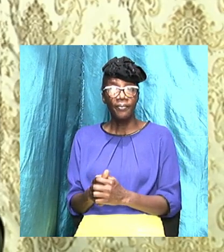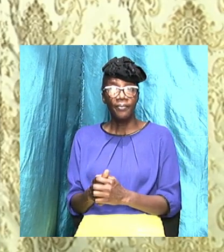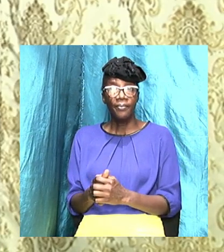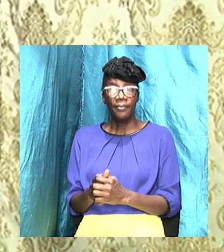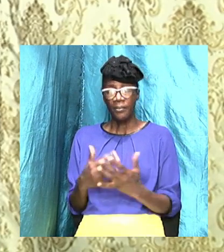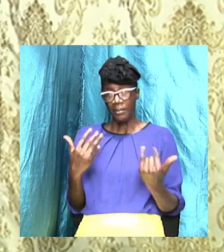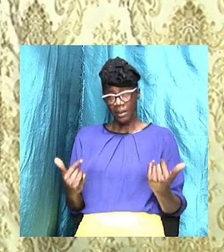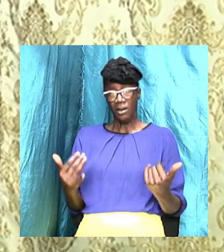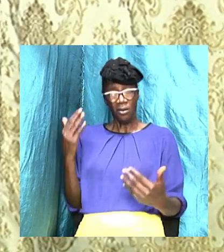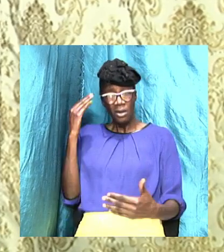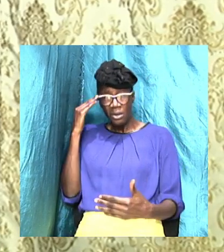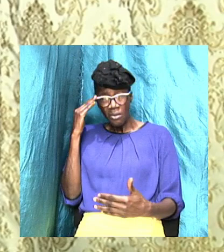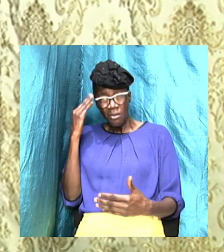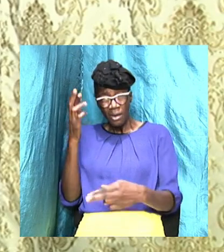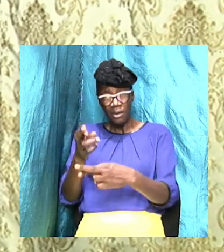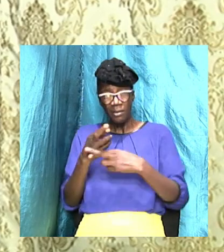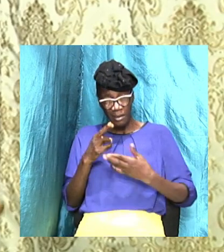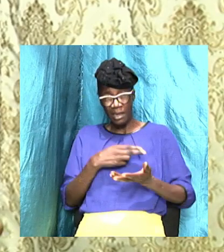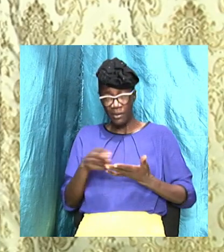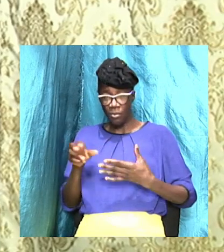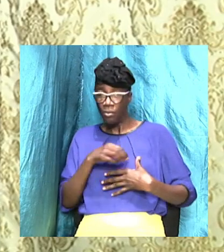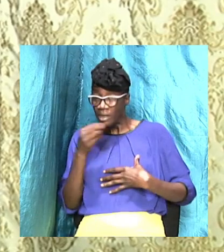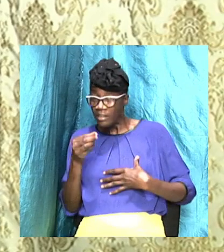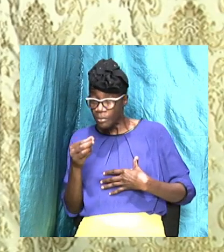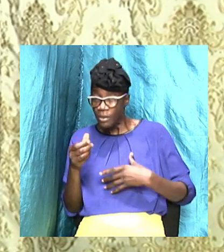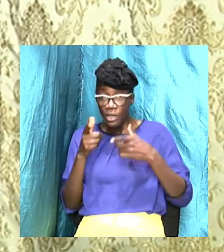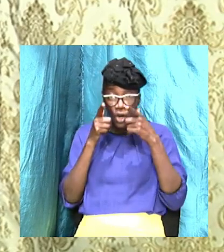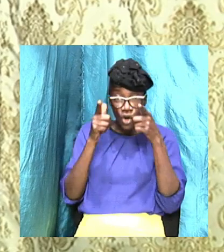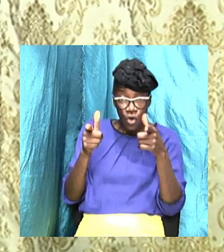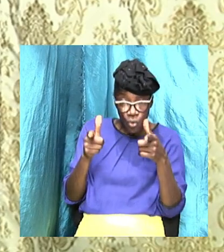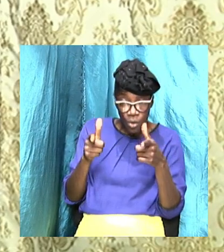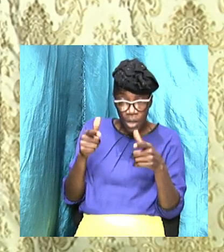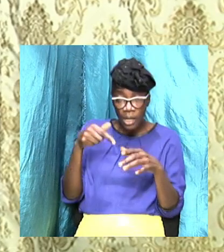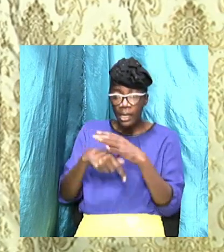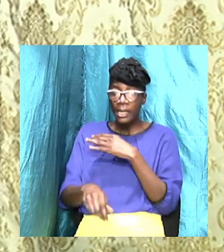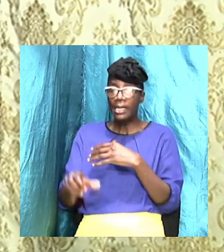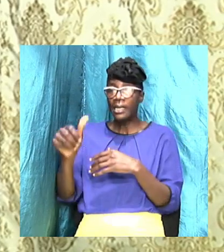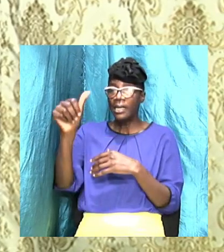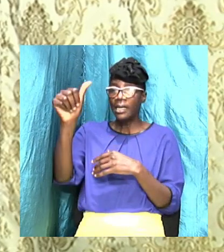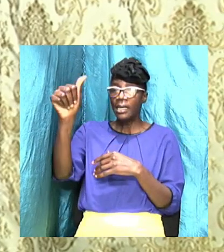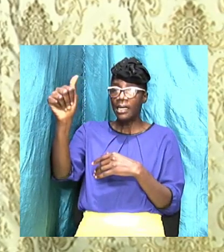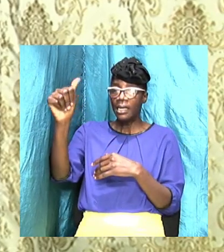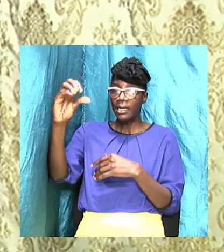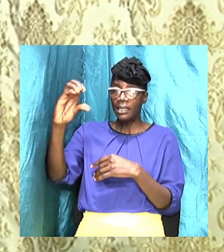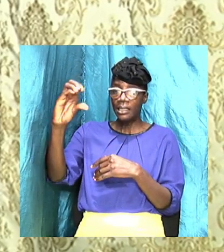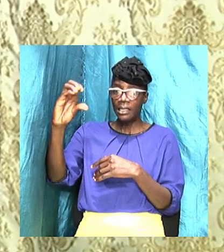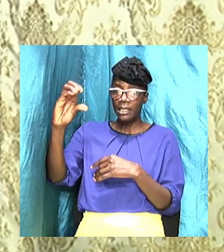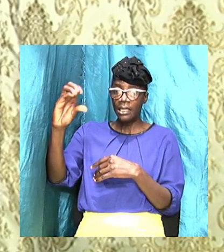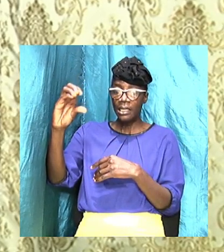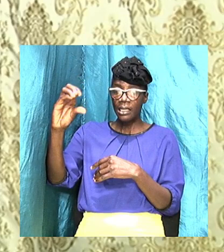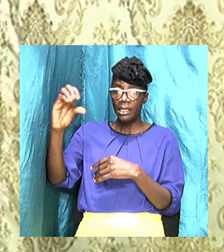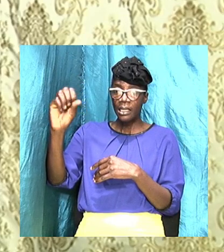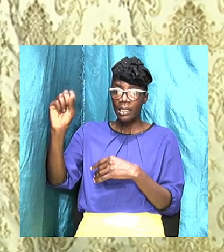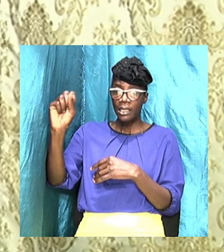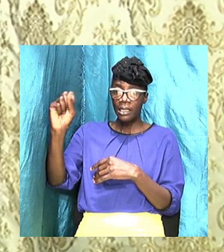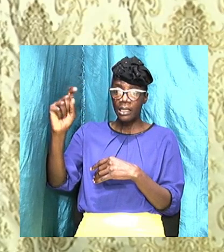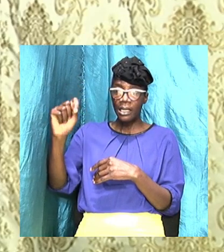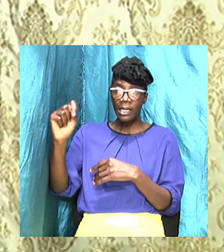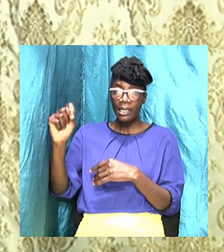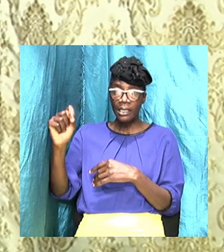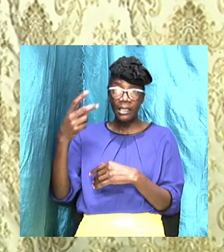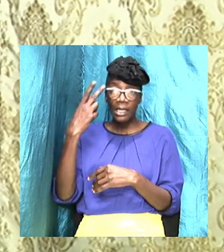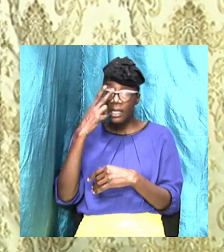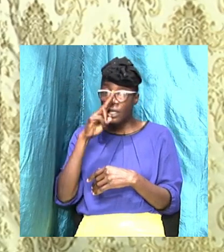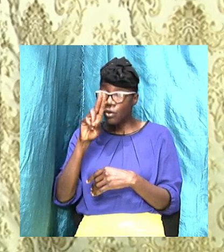How do I know that I received the Holy Ghost? If you look in the book of Acts, which is the action book, you're going to recognize